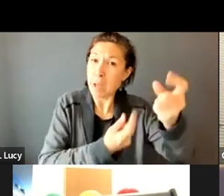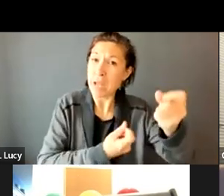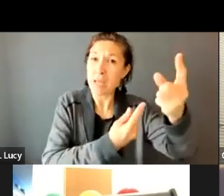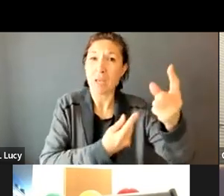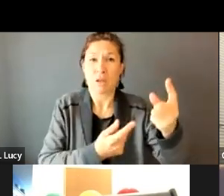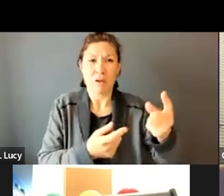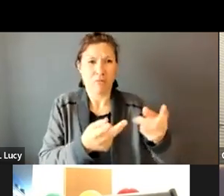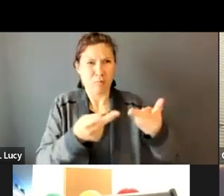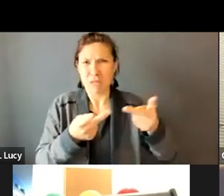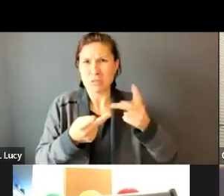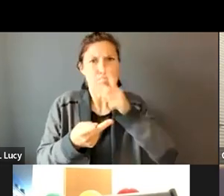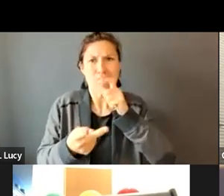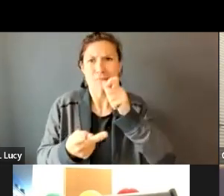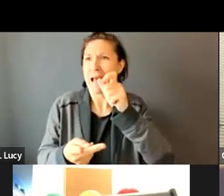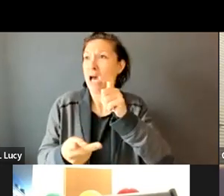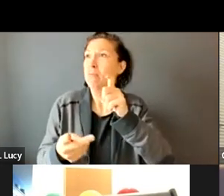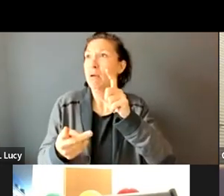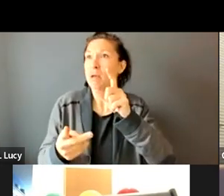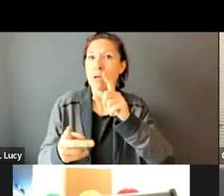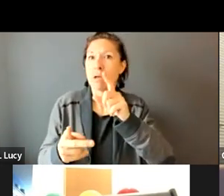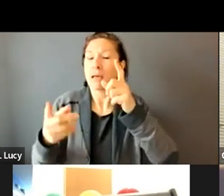schools Hijos